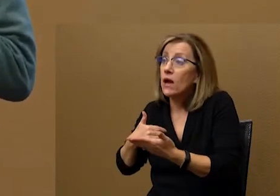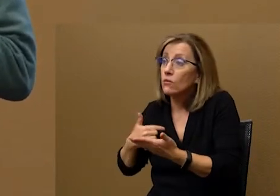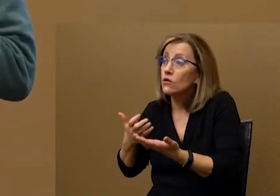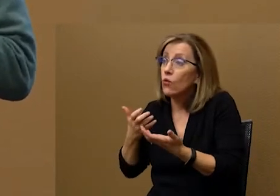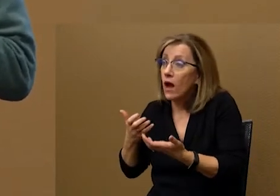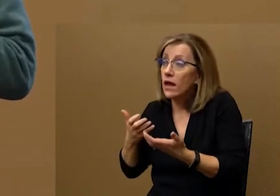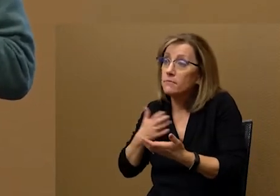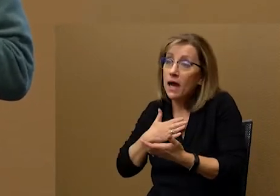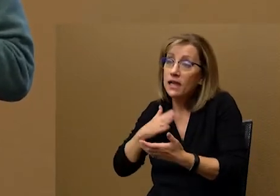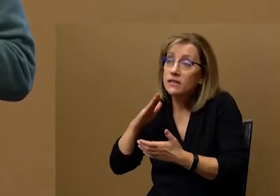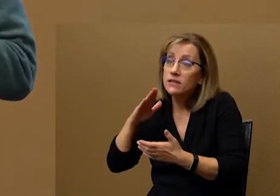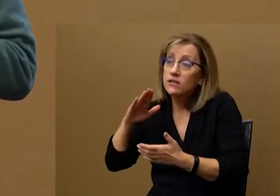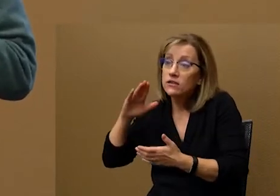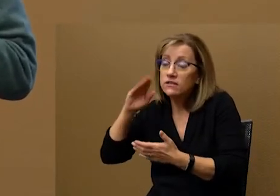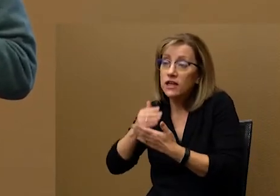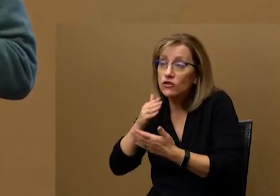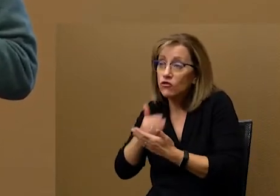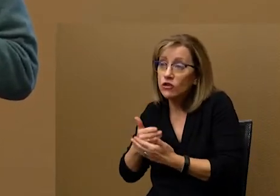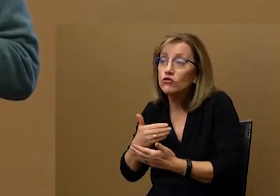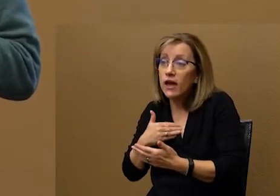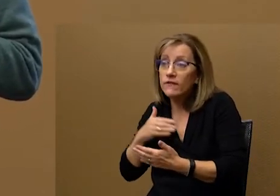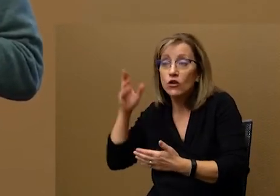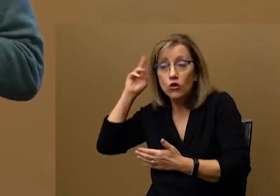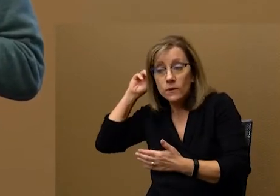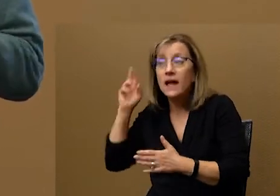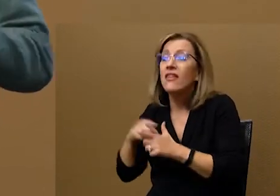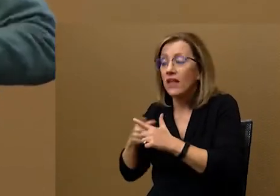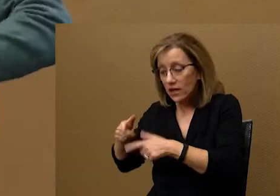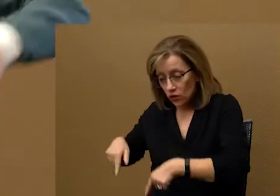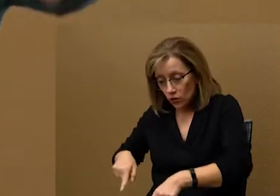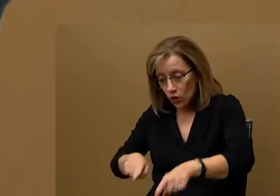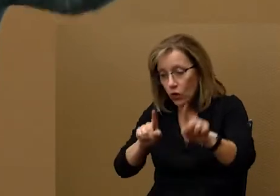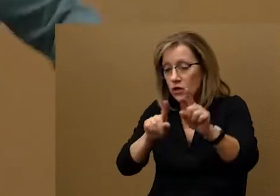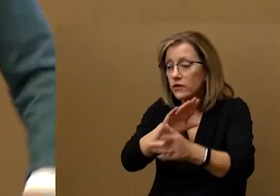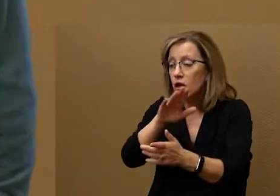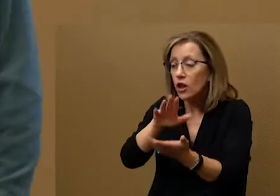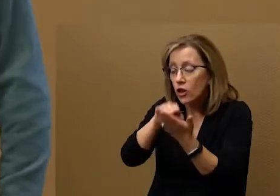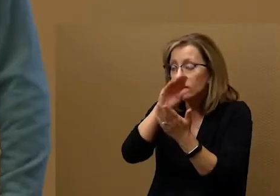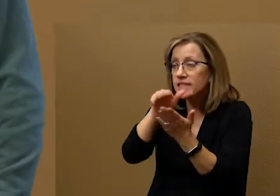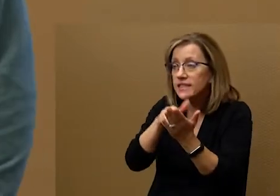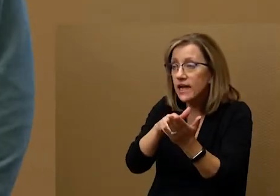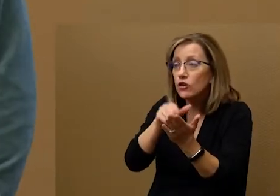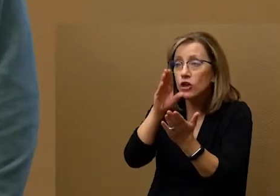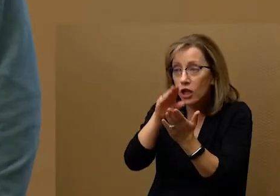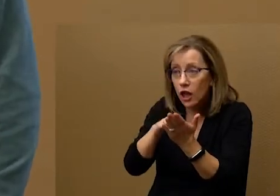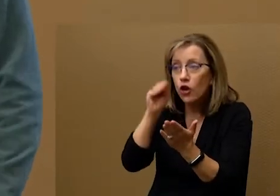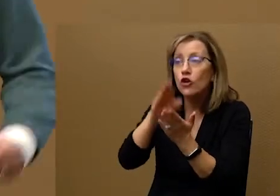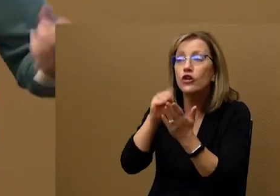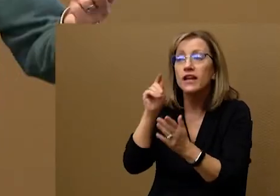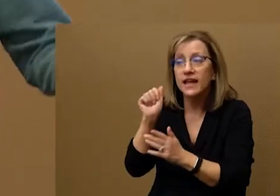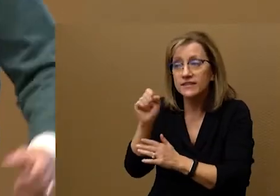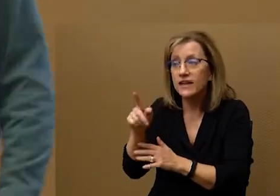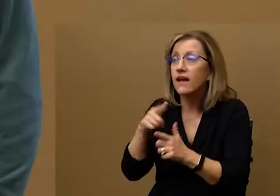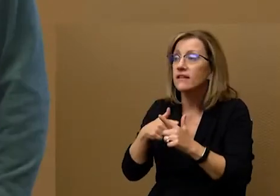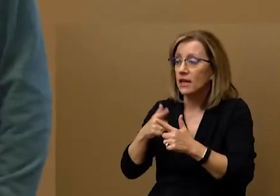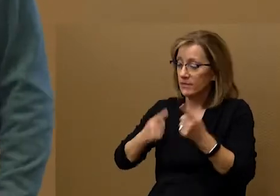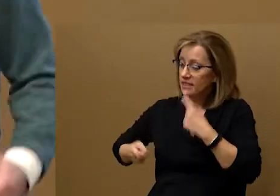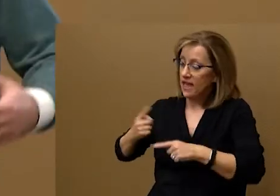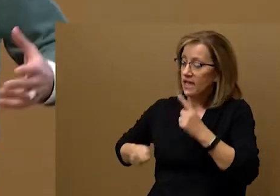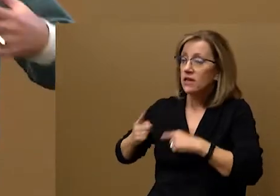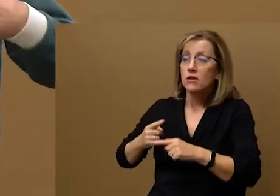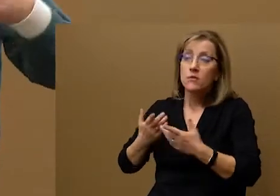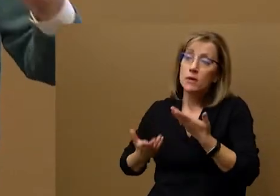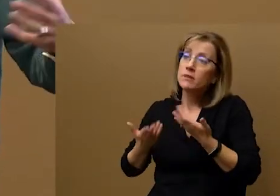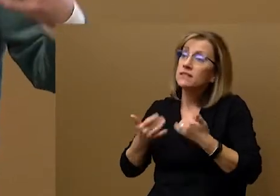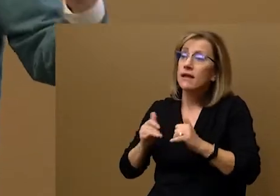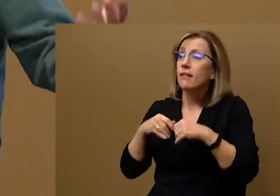child, I think I would want the child to have a cochlear implant. And then I'd want them to go to the learning center and learn ASL. And then I would be signing to them. But